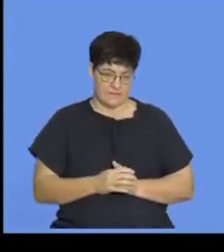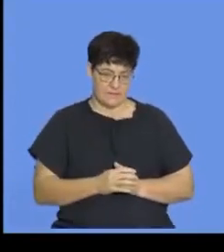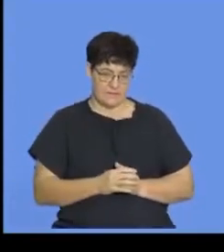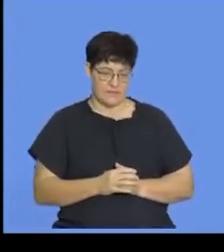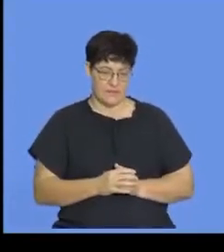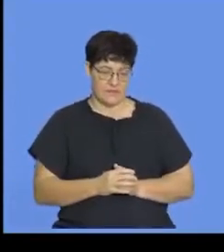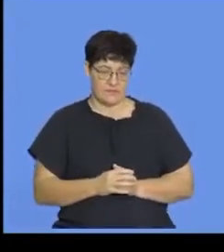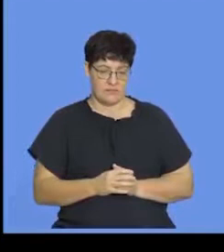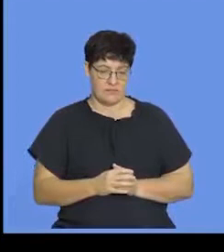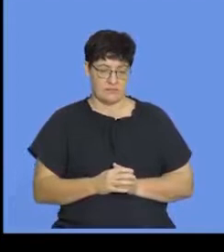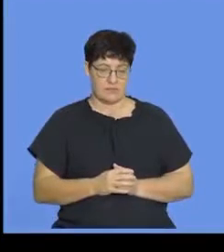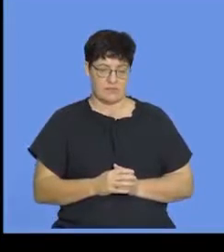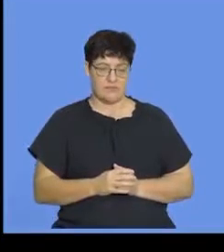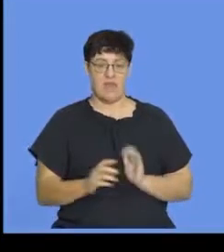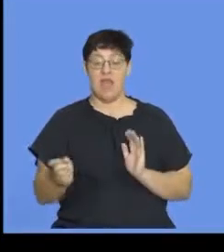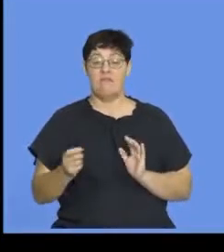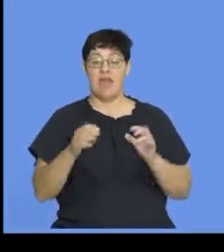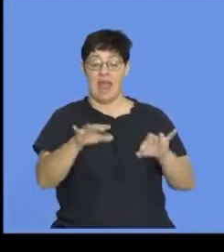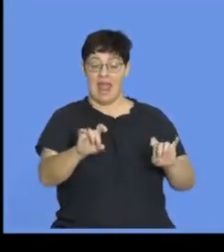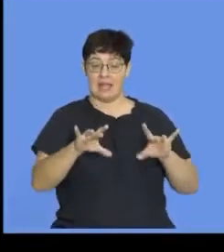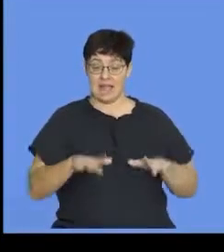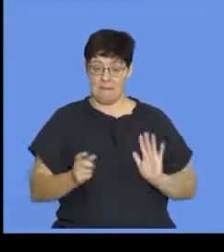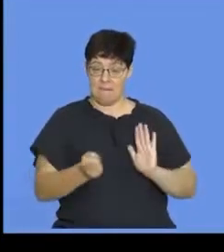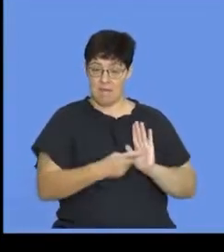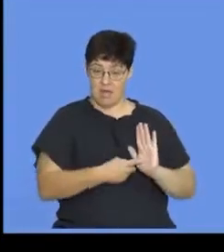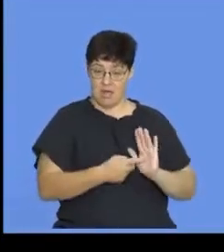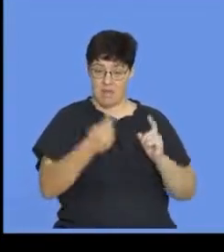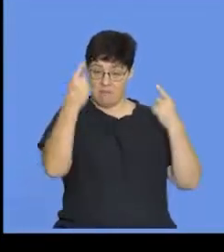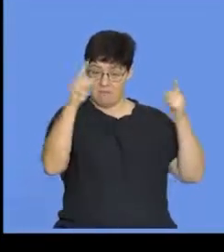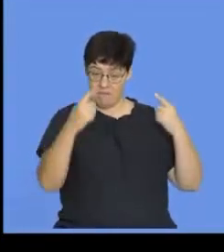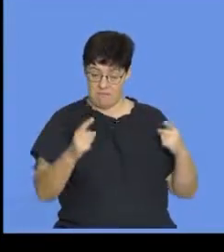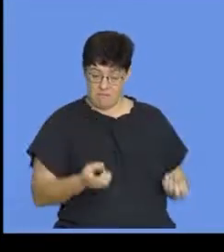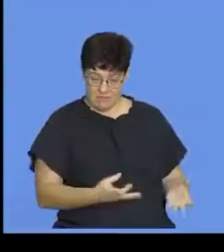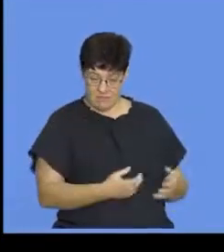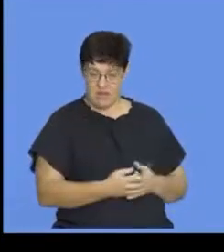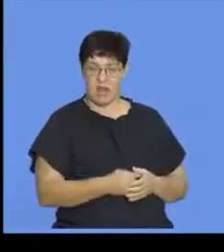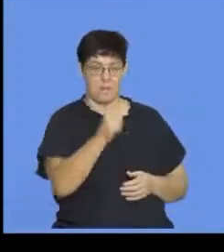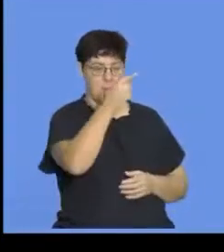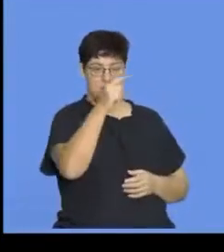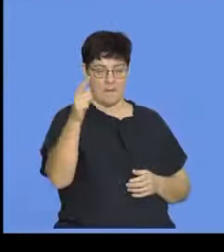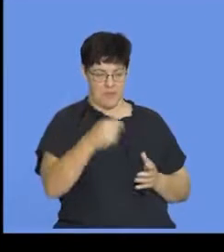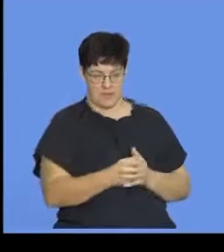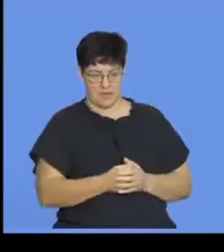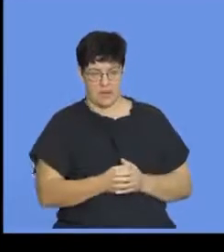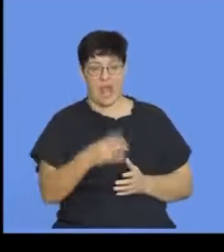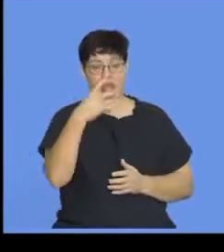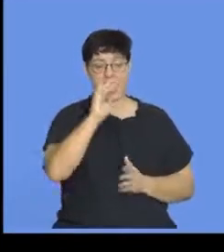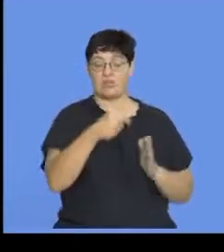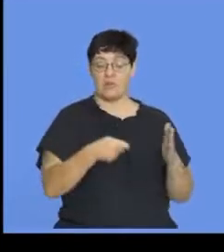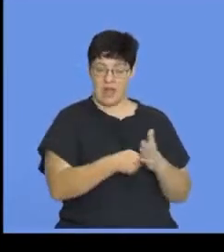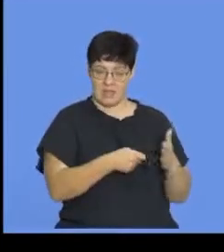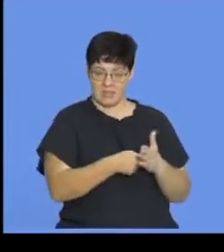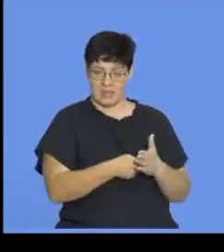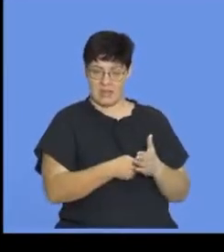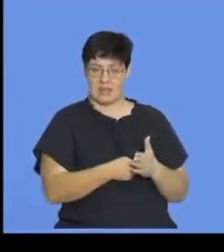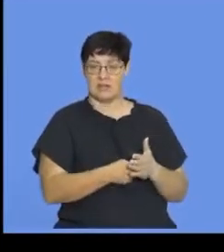this was being marked in the exams, this is marked. These marks here, the cash purchases, are accuracy